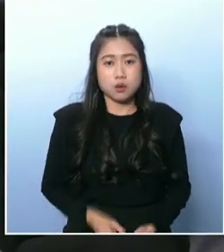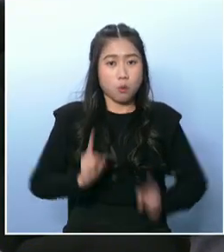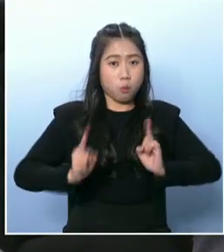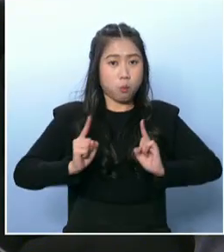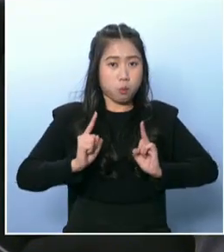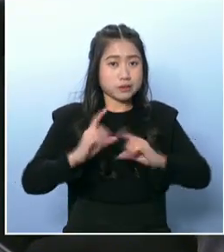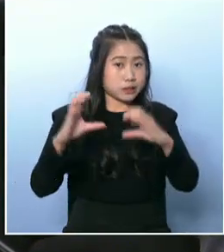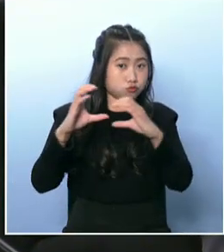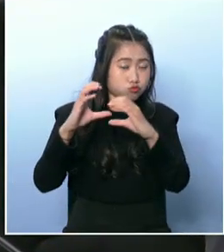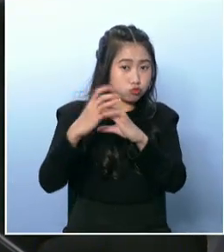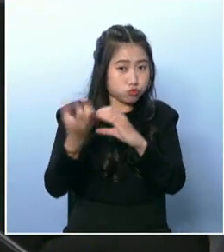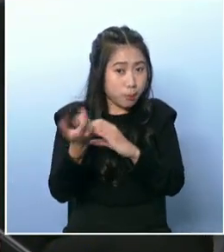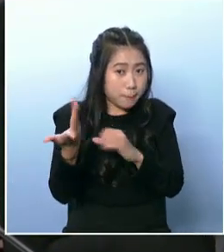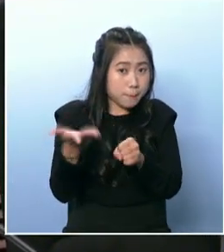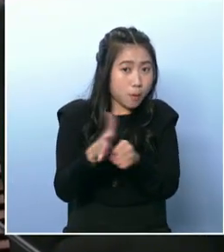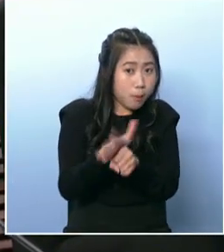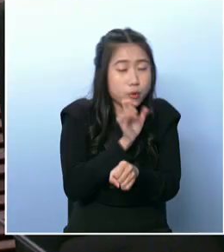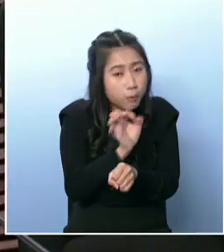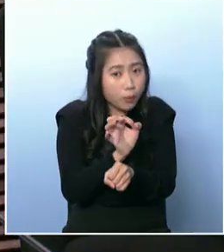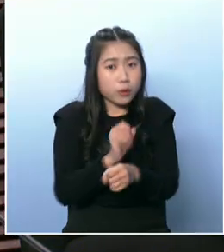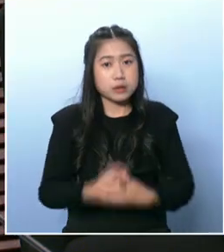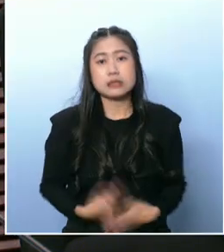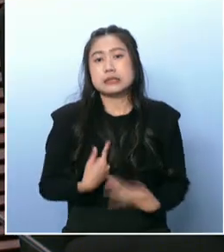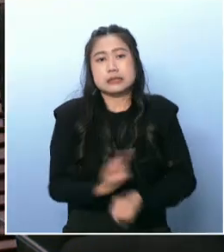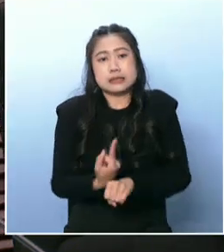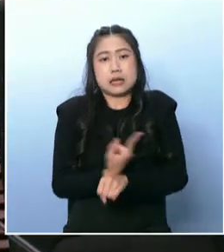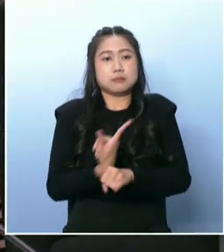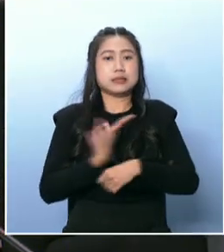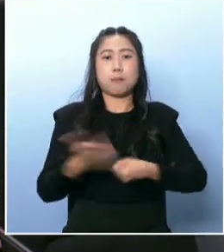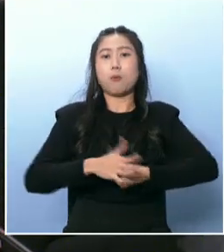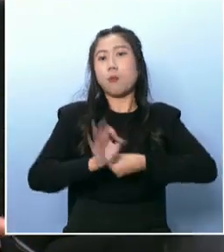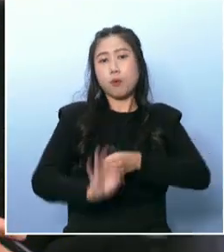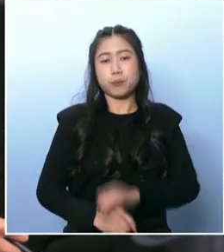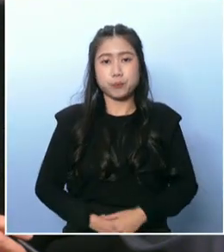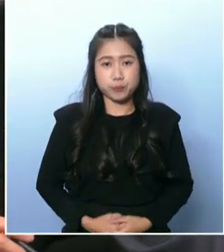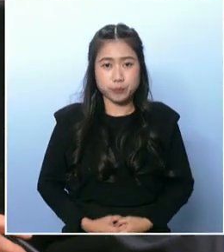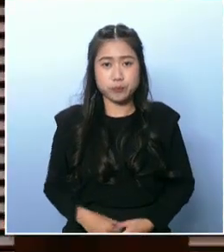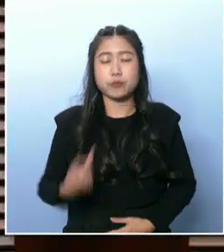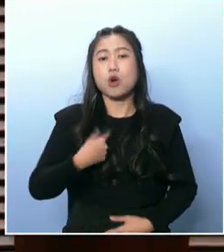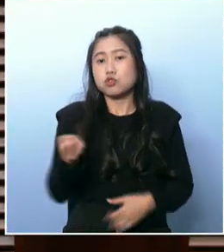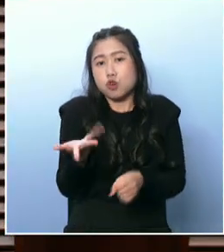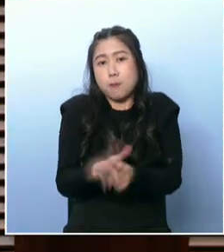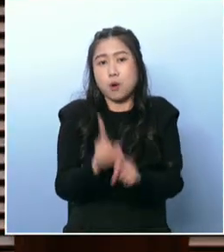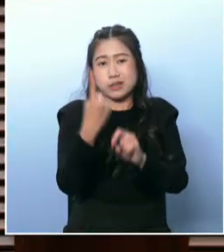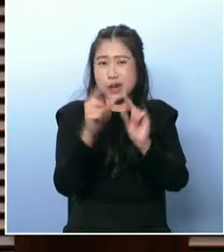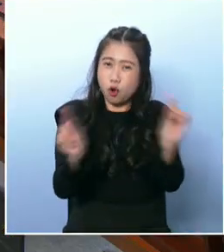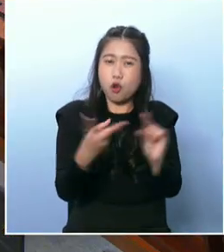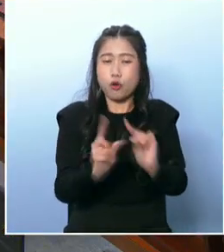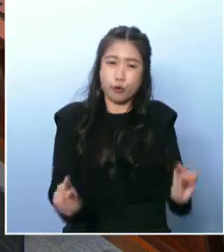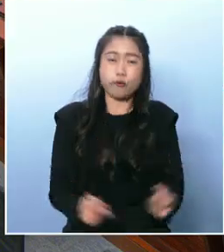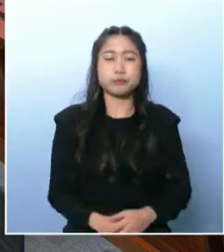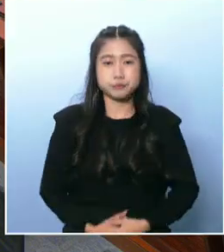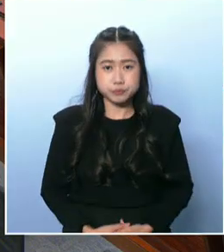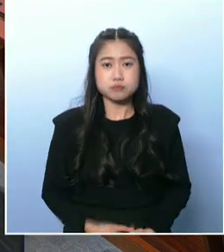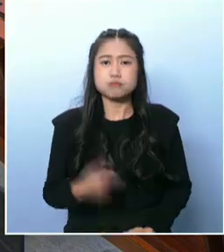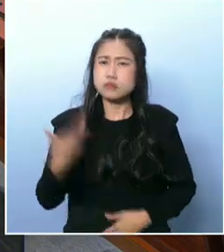RCH service. Maybe I'll defer to the Assistant Director to see if you have anything to supplement. Chair, I